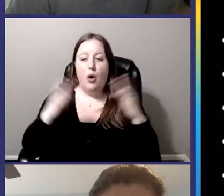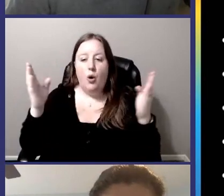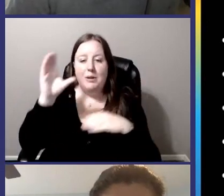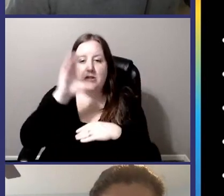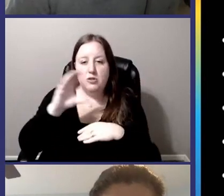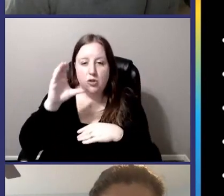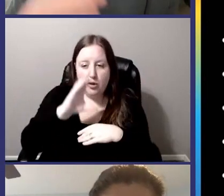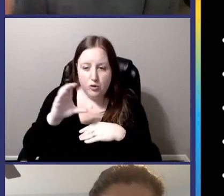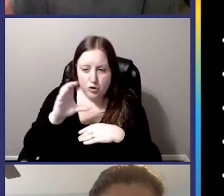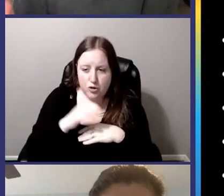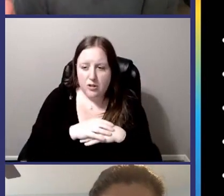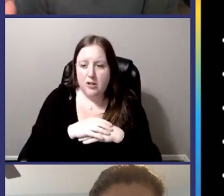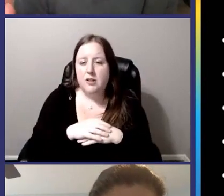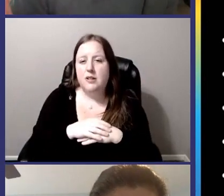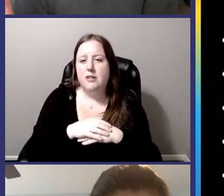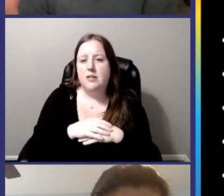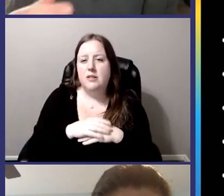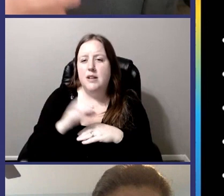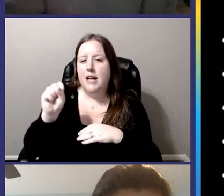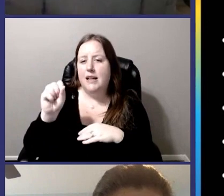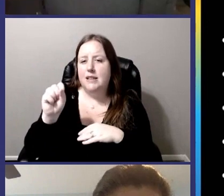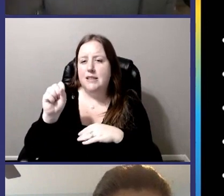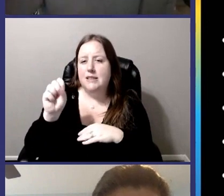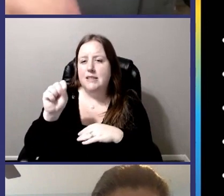and SIEM,